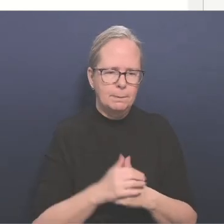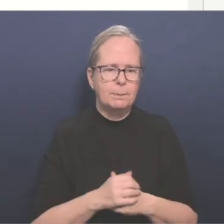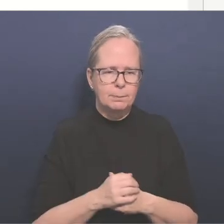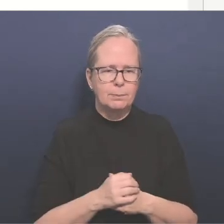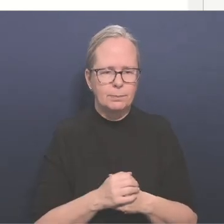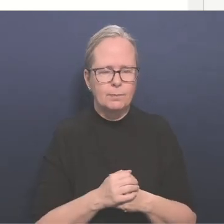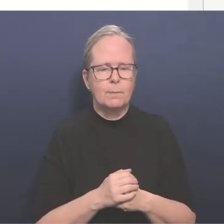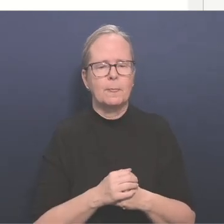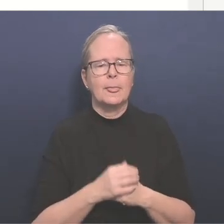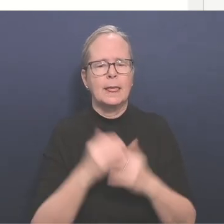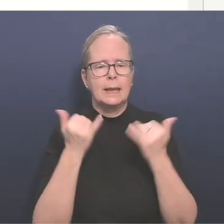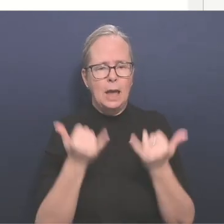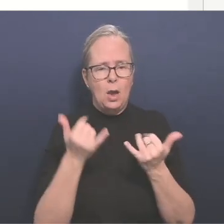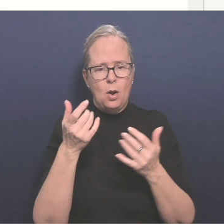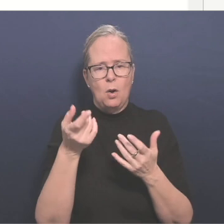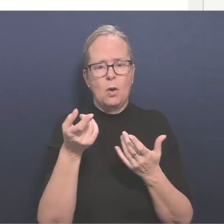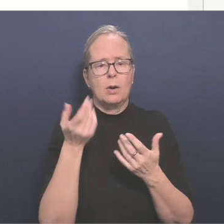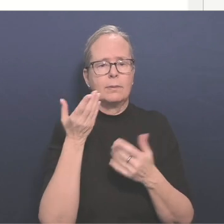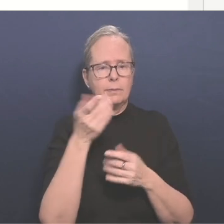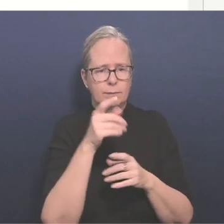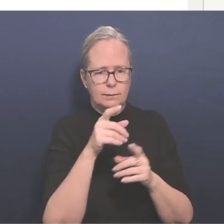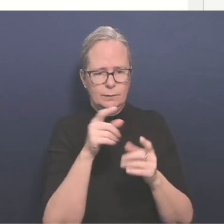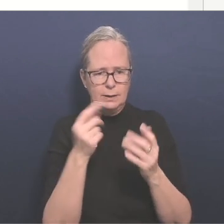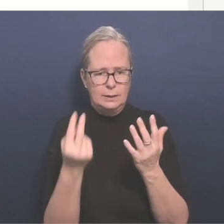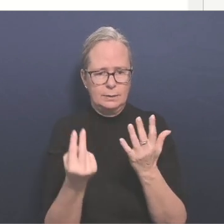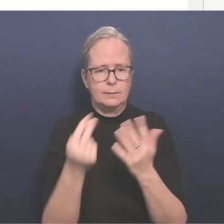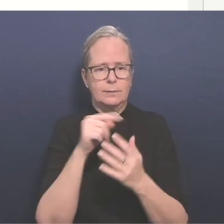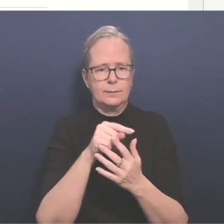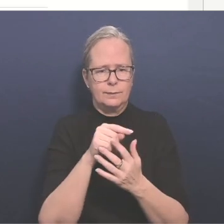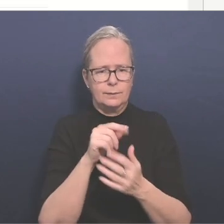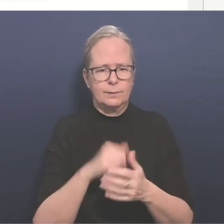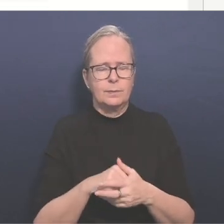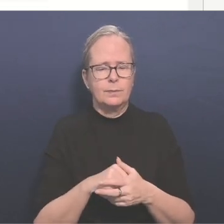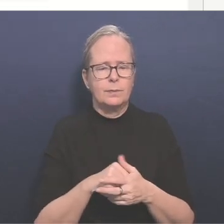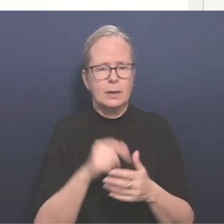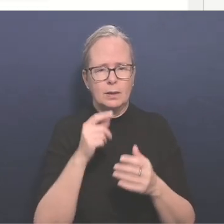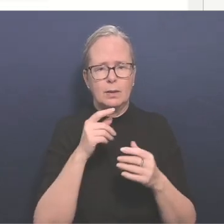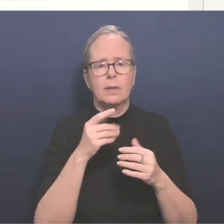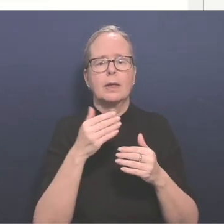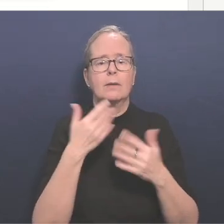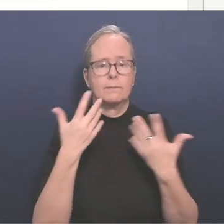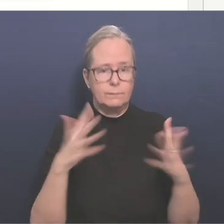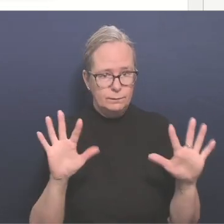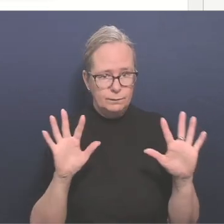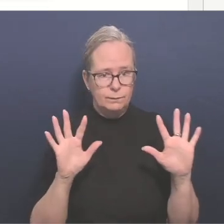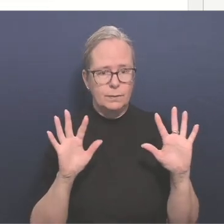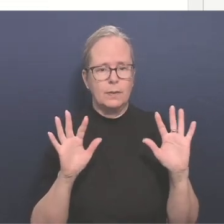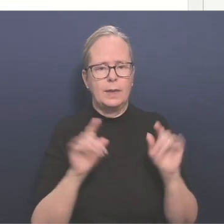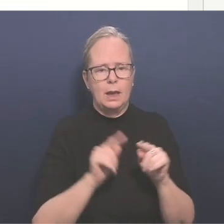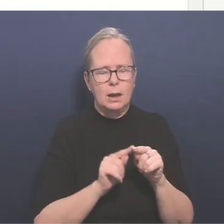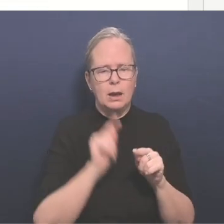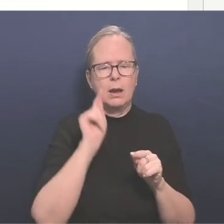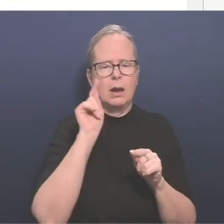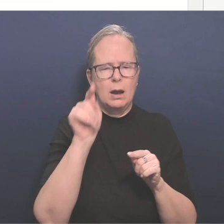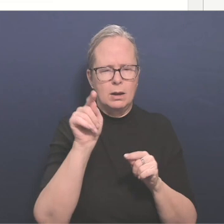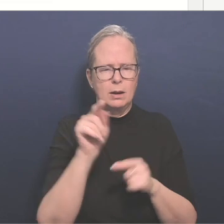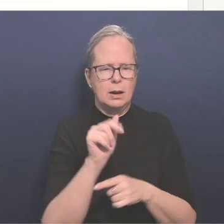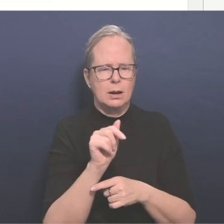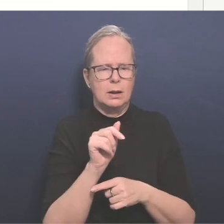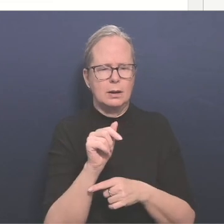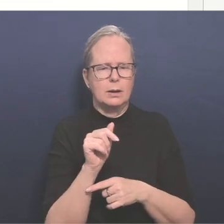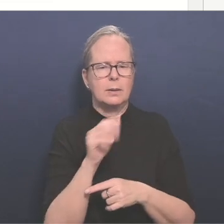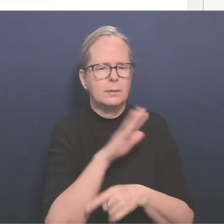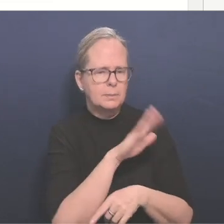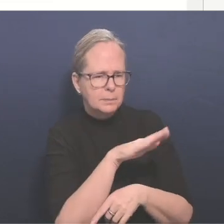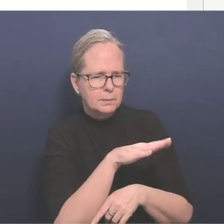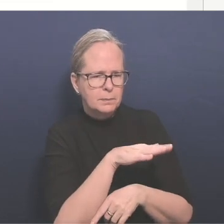webinar comes in both English and French. So depending on what you want. Then another tool